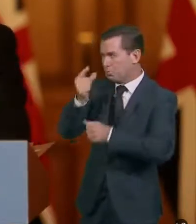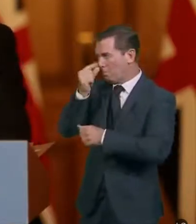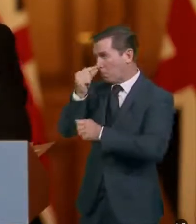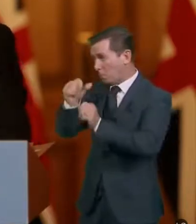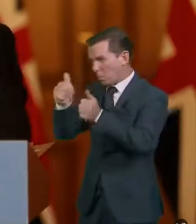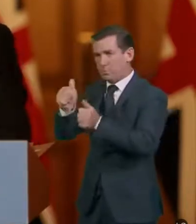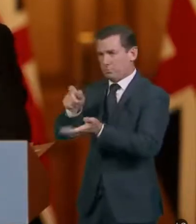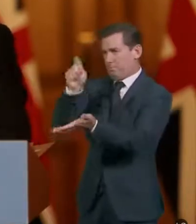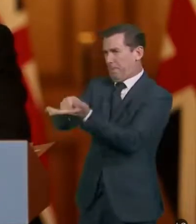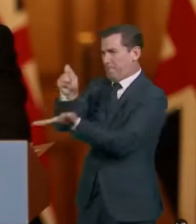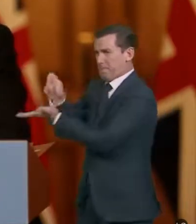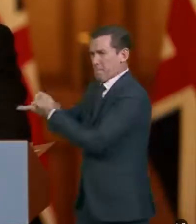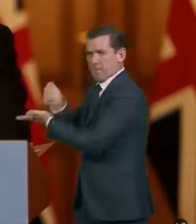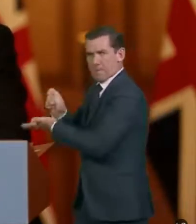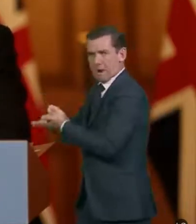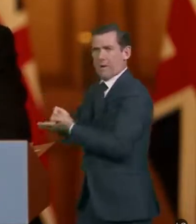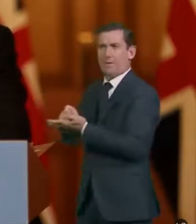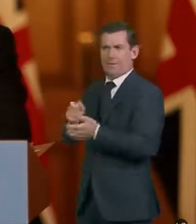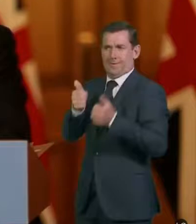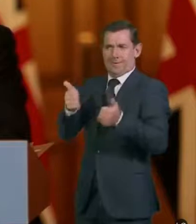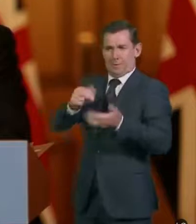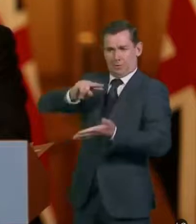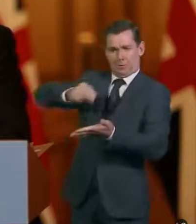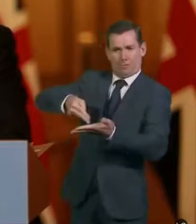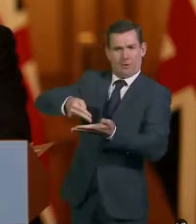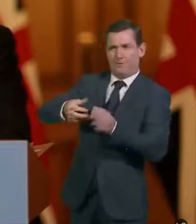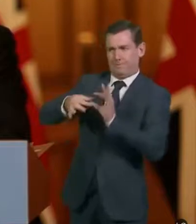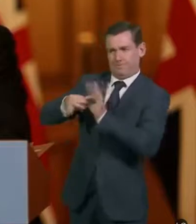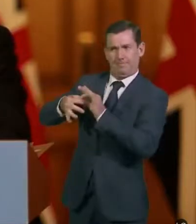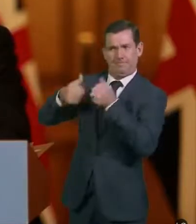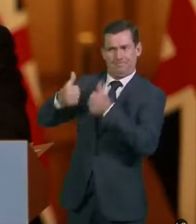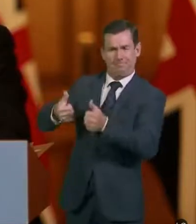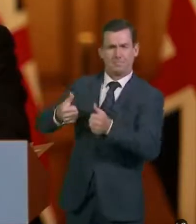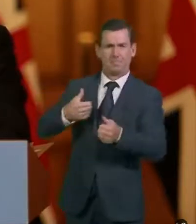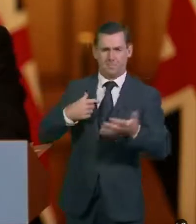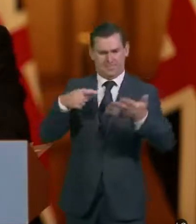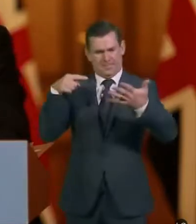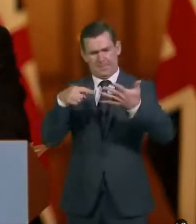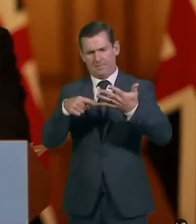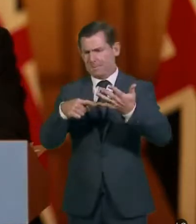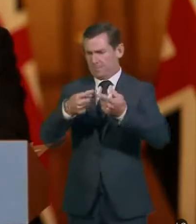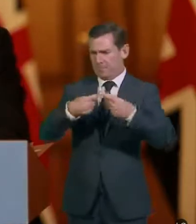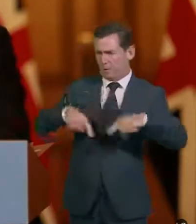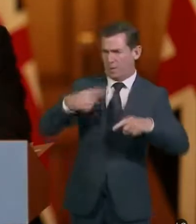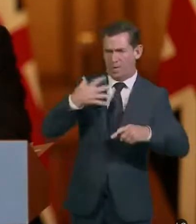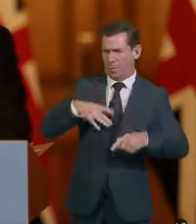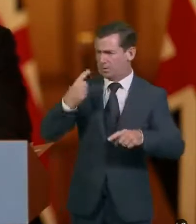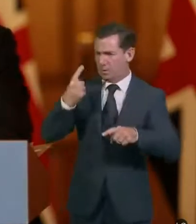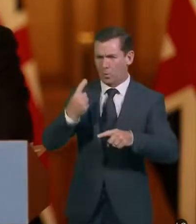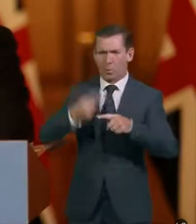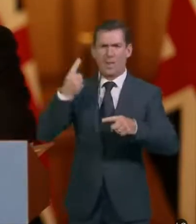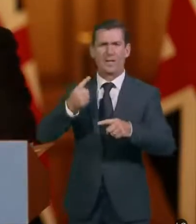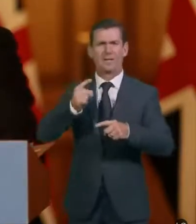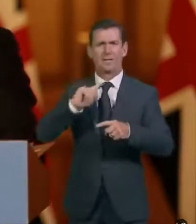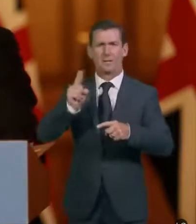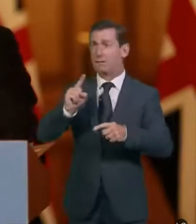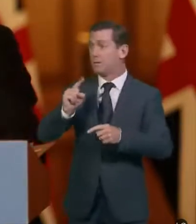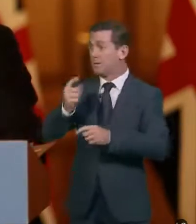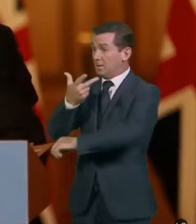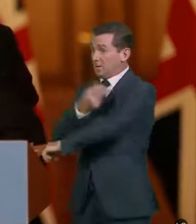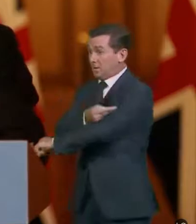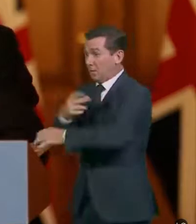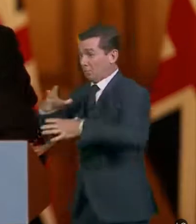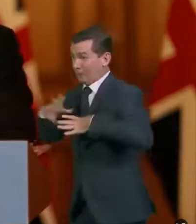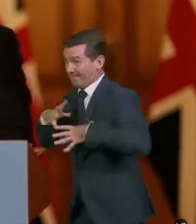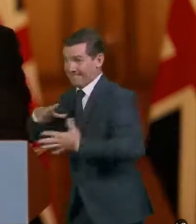taking every possible step to ensure we can move as quickly as possible to deploy a vaccine if and when